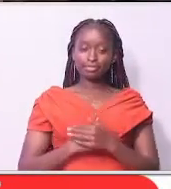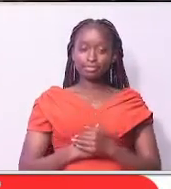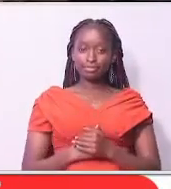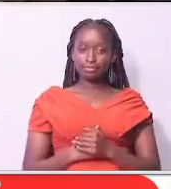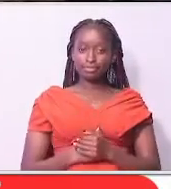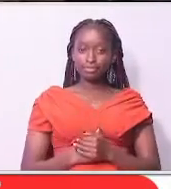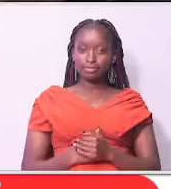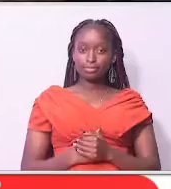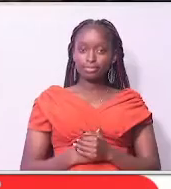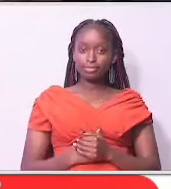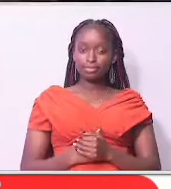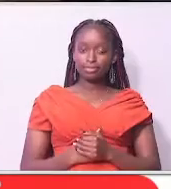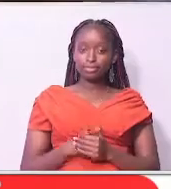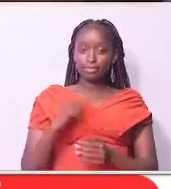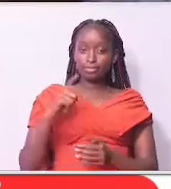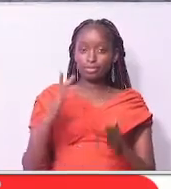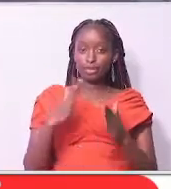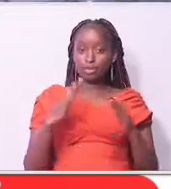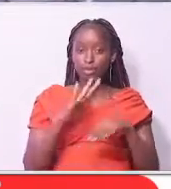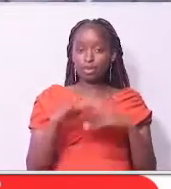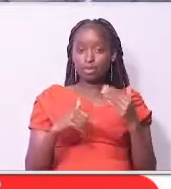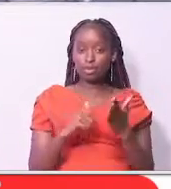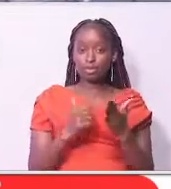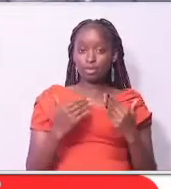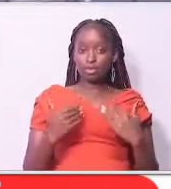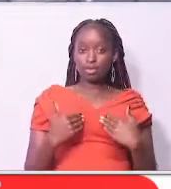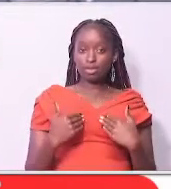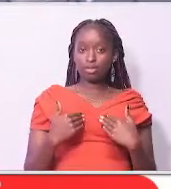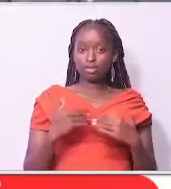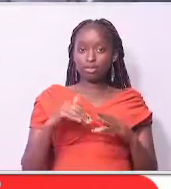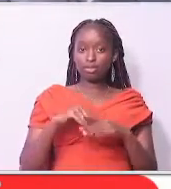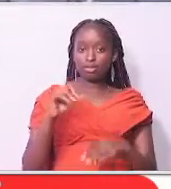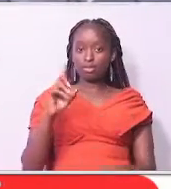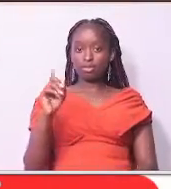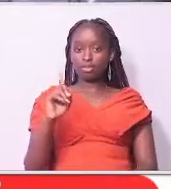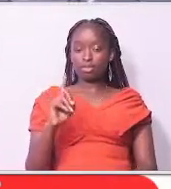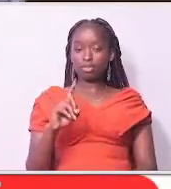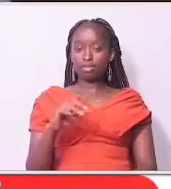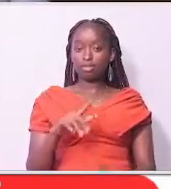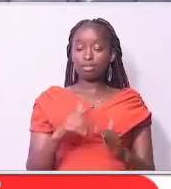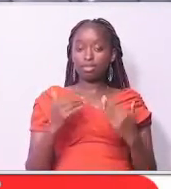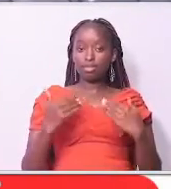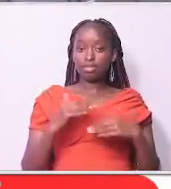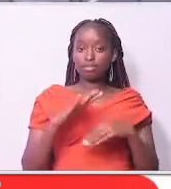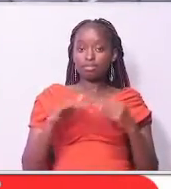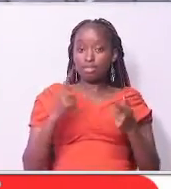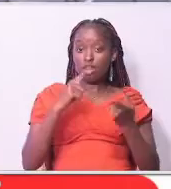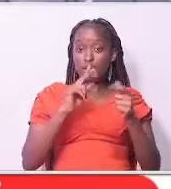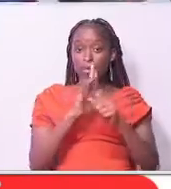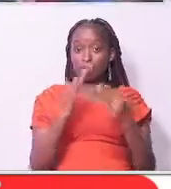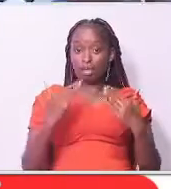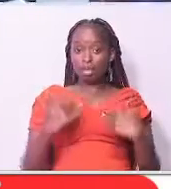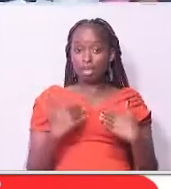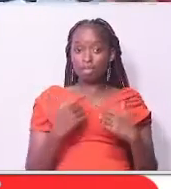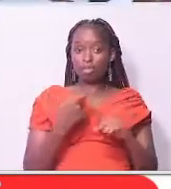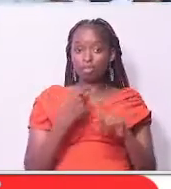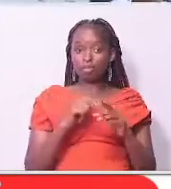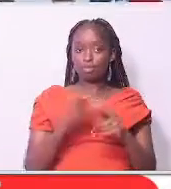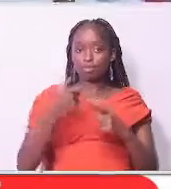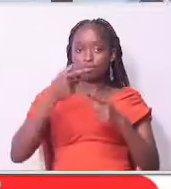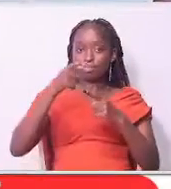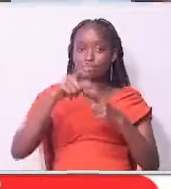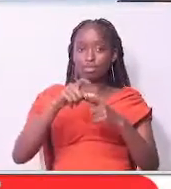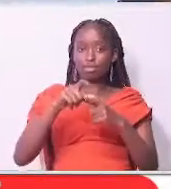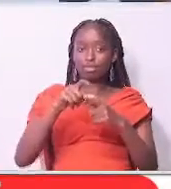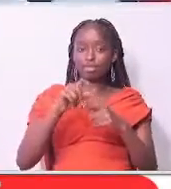The need to widen the scope of contributors to the Nairobi Security Exchange has emerged from the increased volatility of the